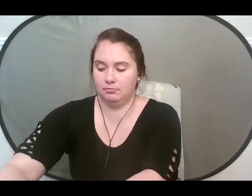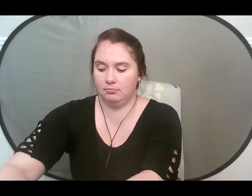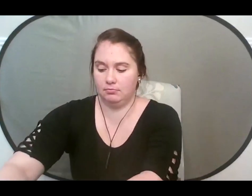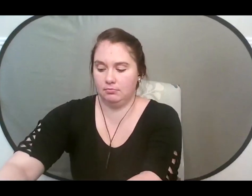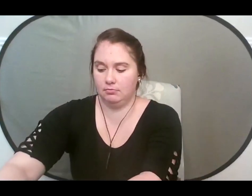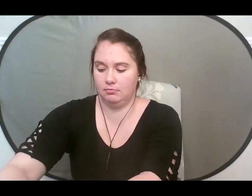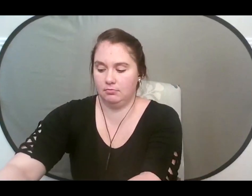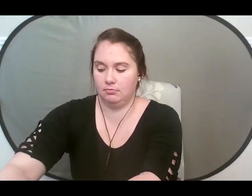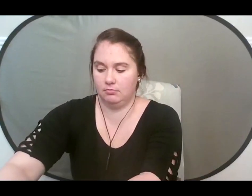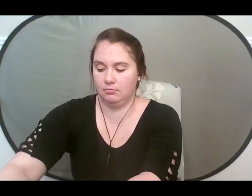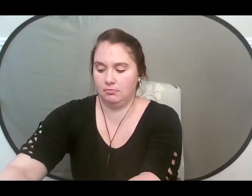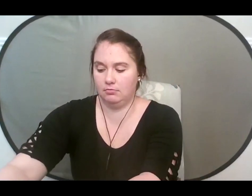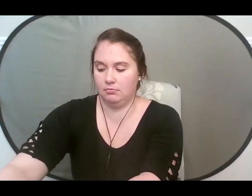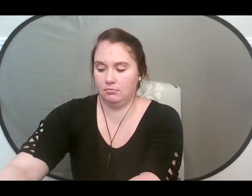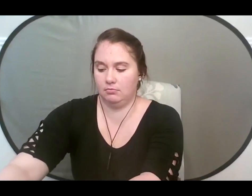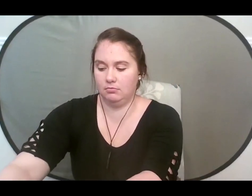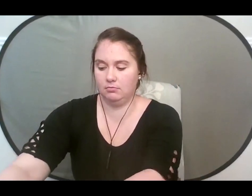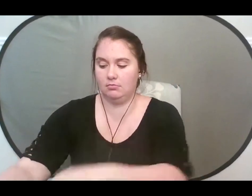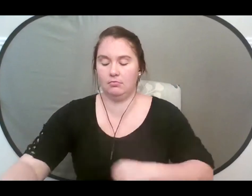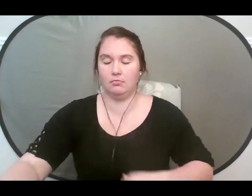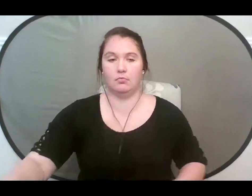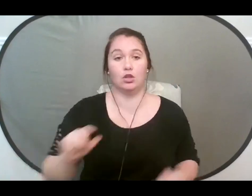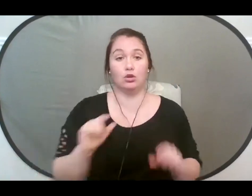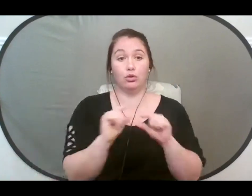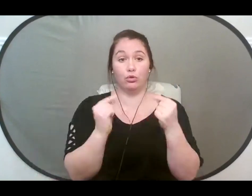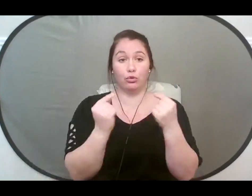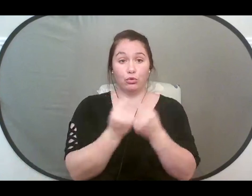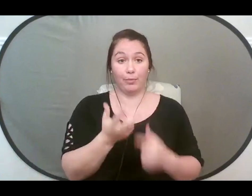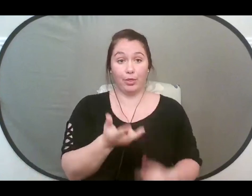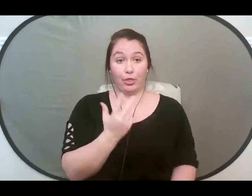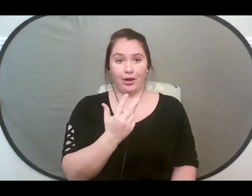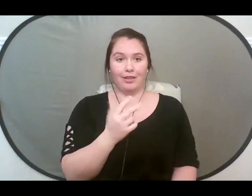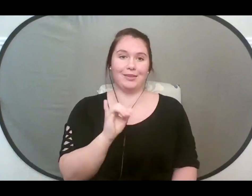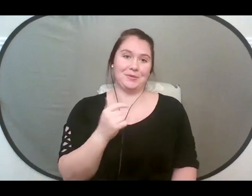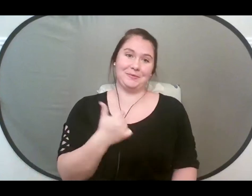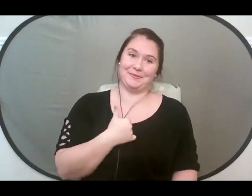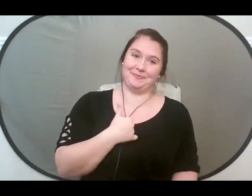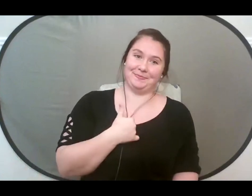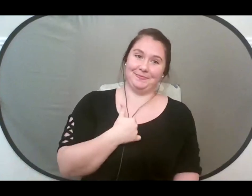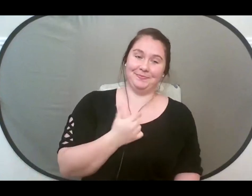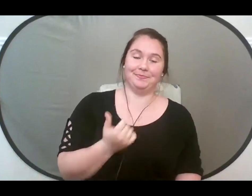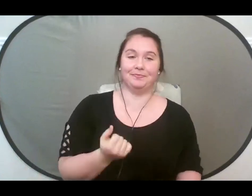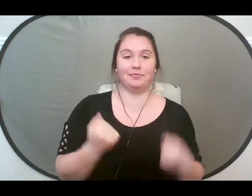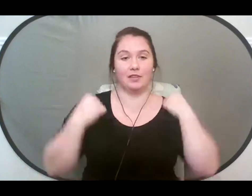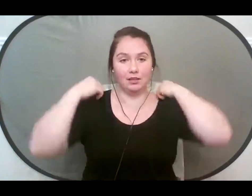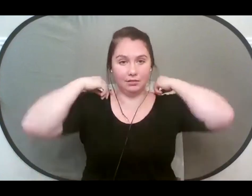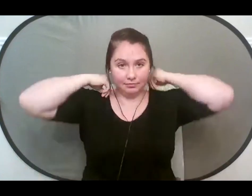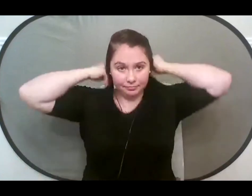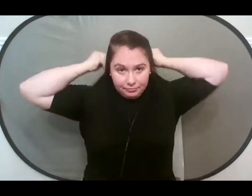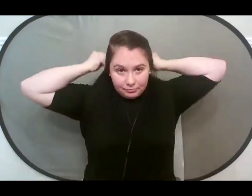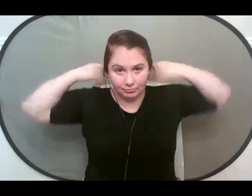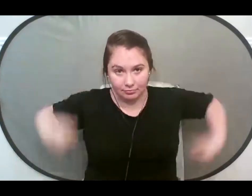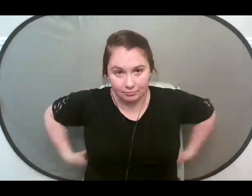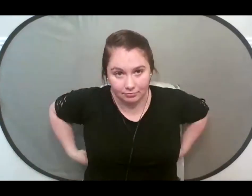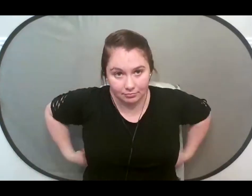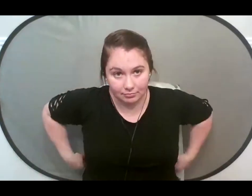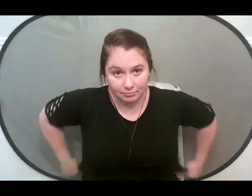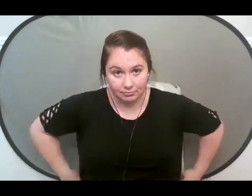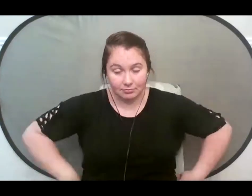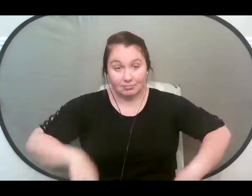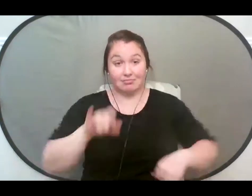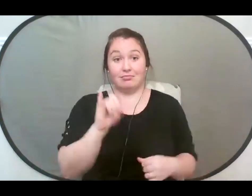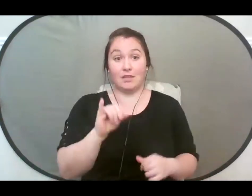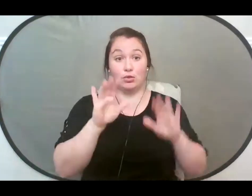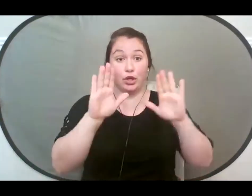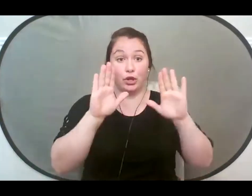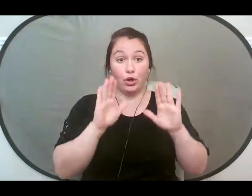Great. I think group 3 was me. And again, also very, very great conversation